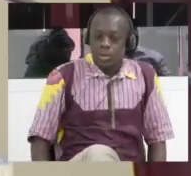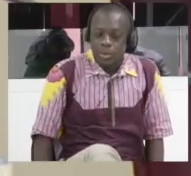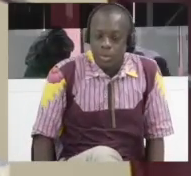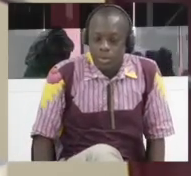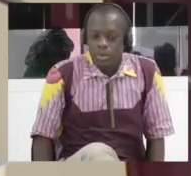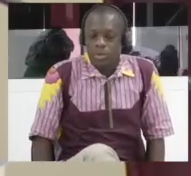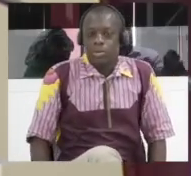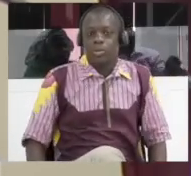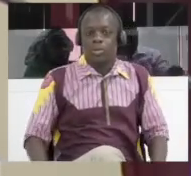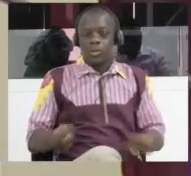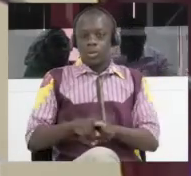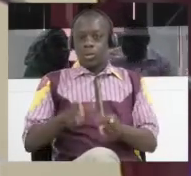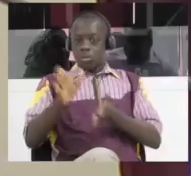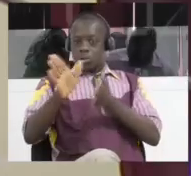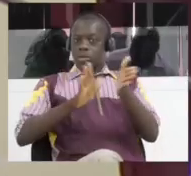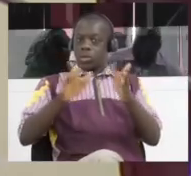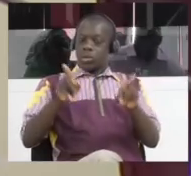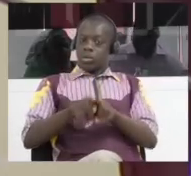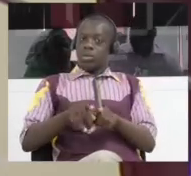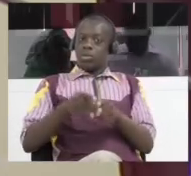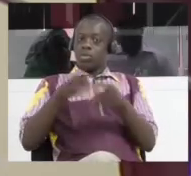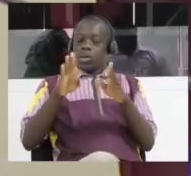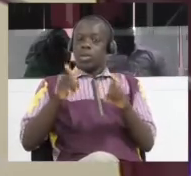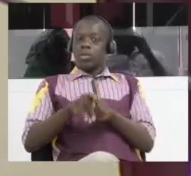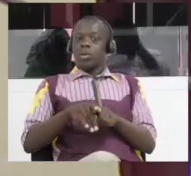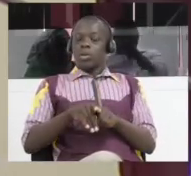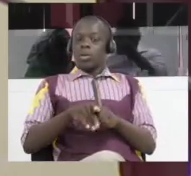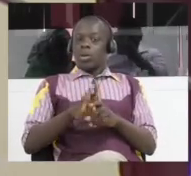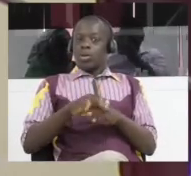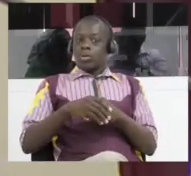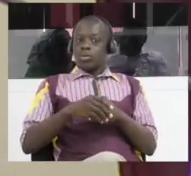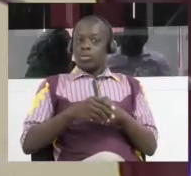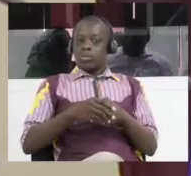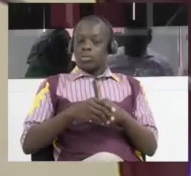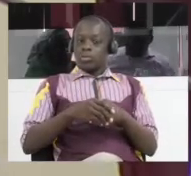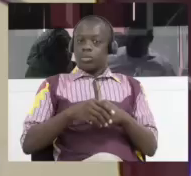be a motivating factor for you, the existence